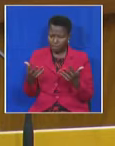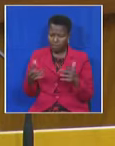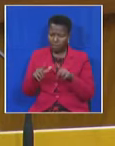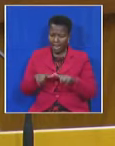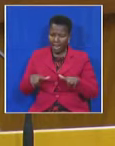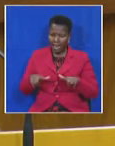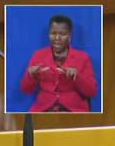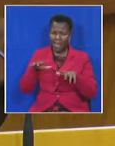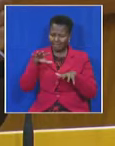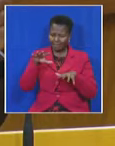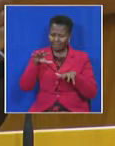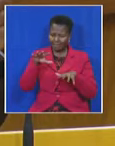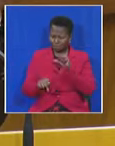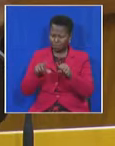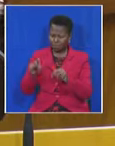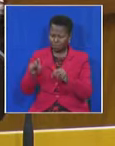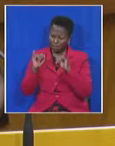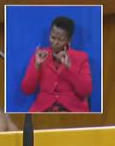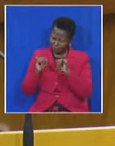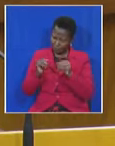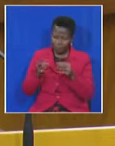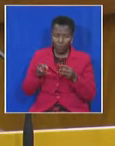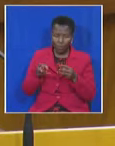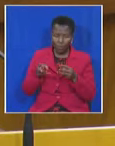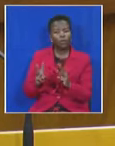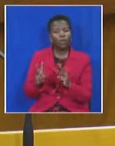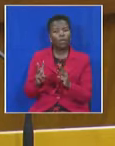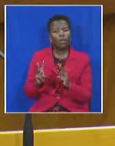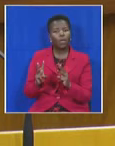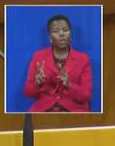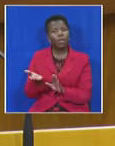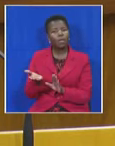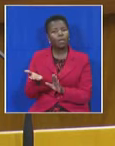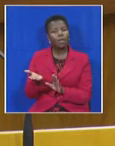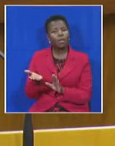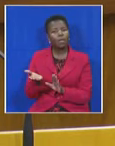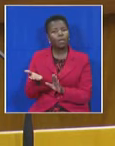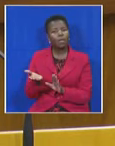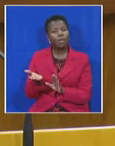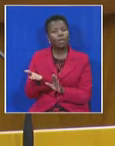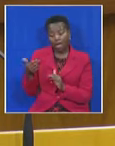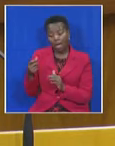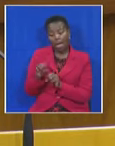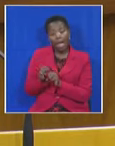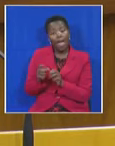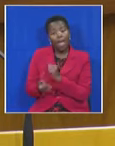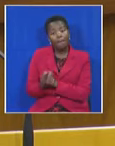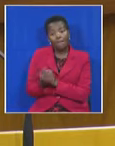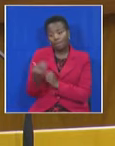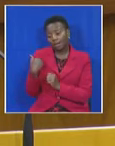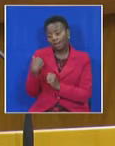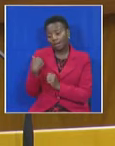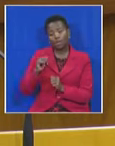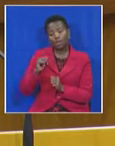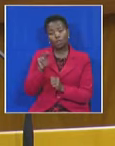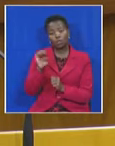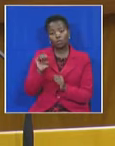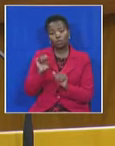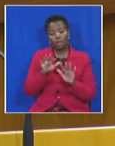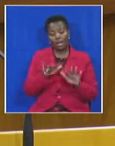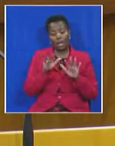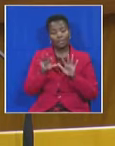nature that General Herzog introduced in June of 1913. With the